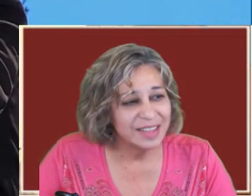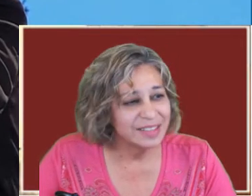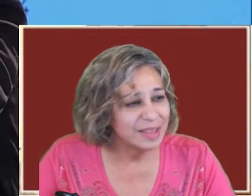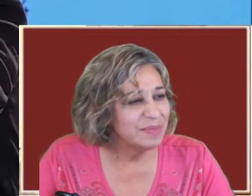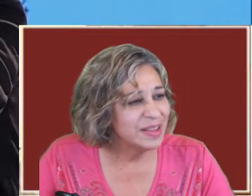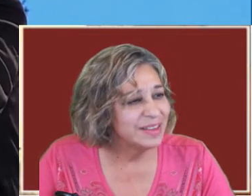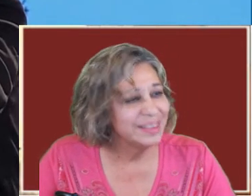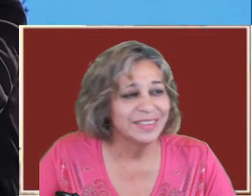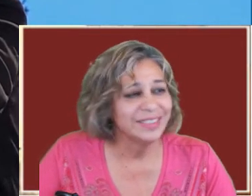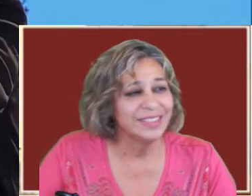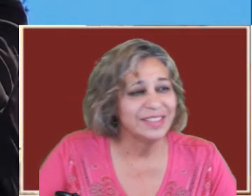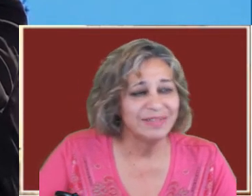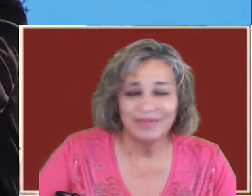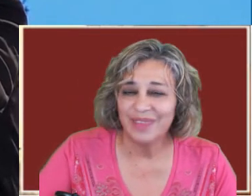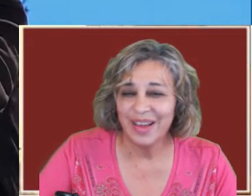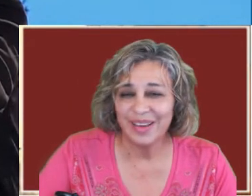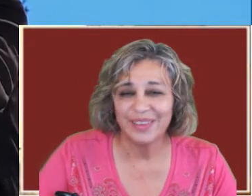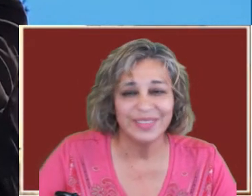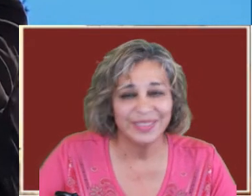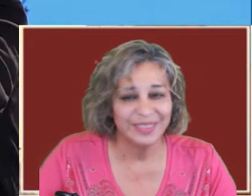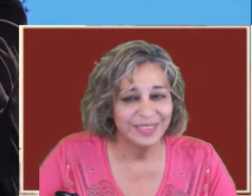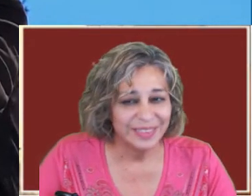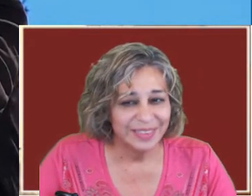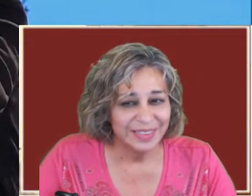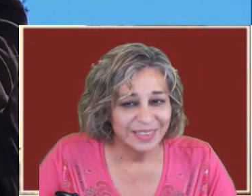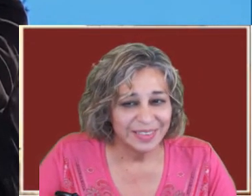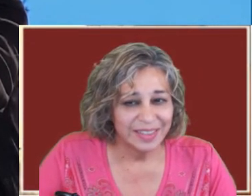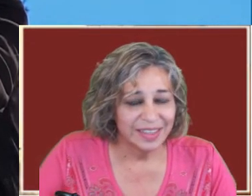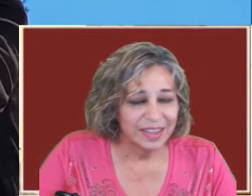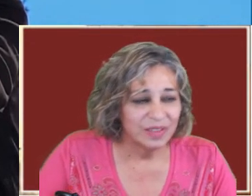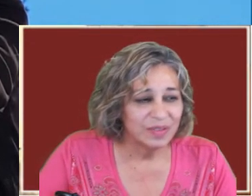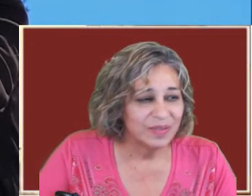Isn't that something? Wow.